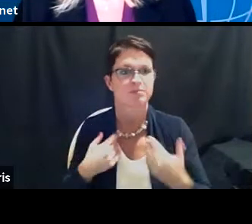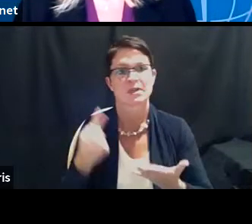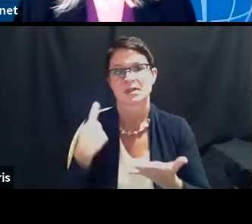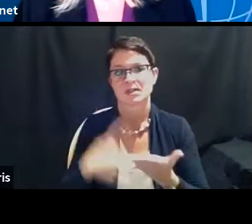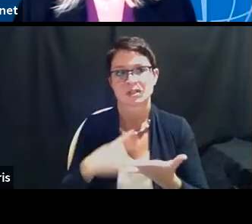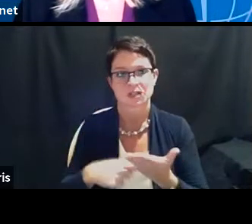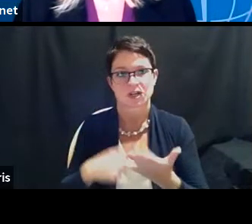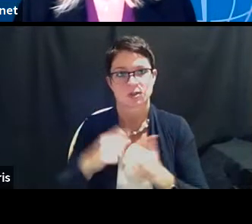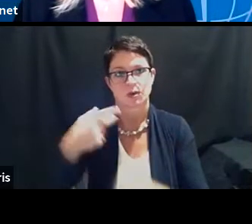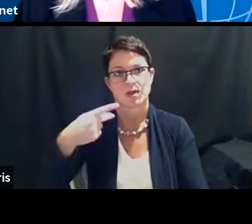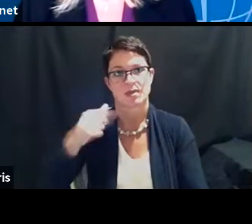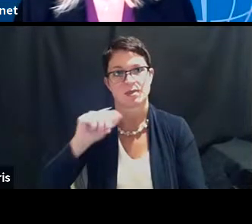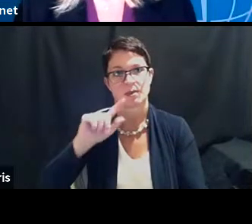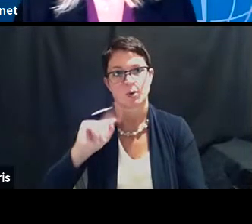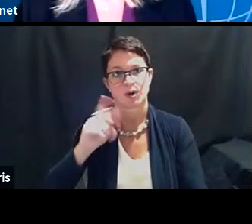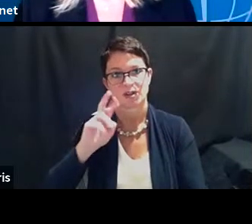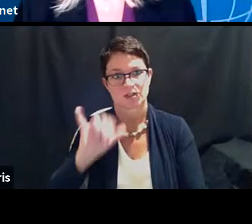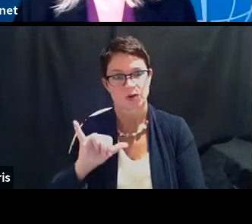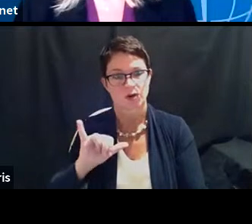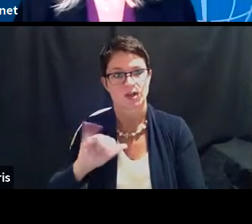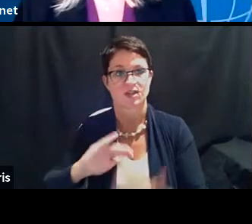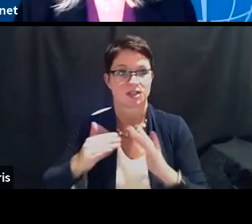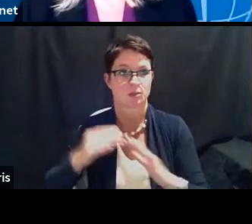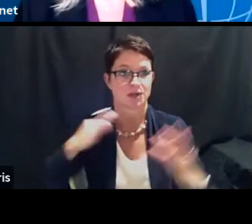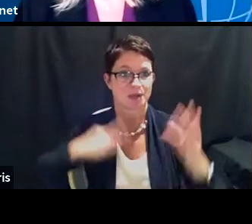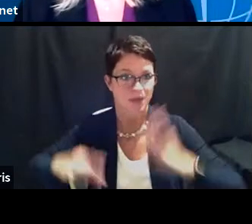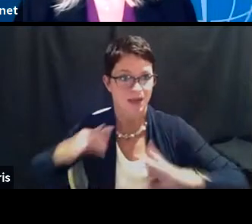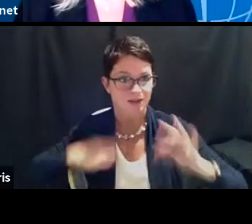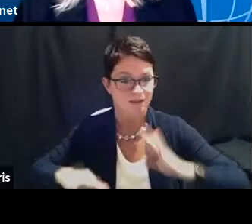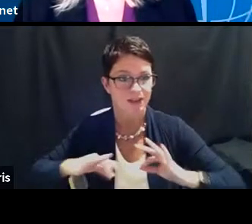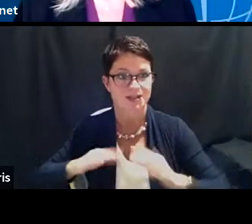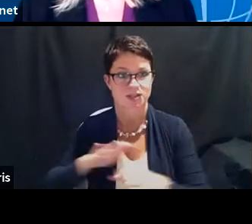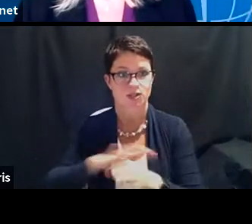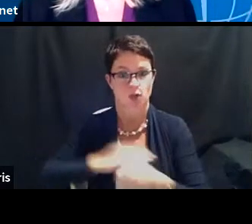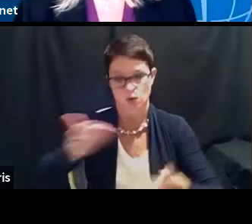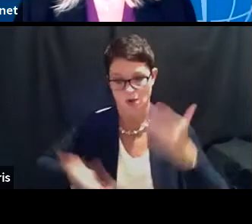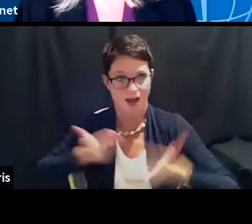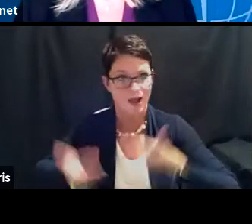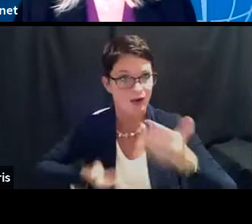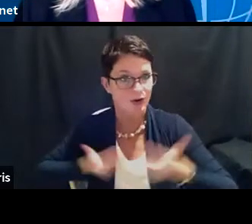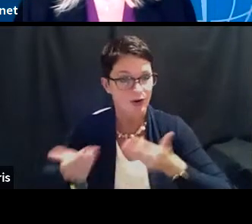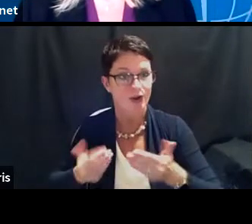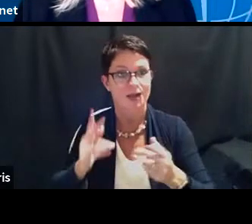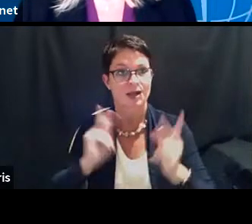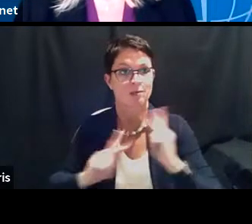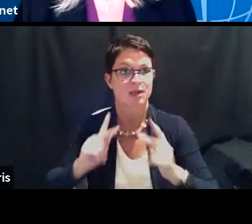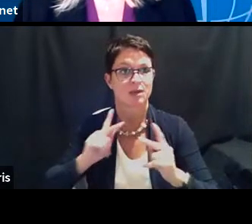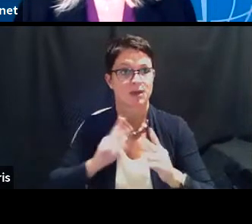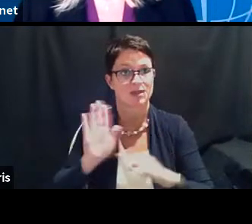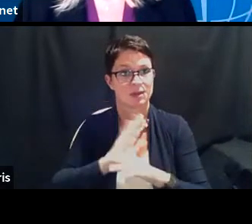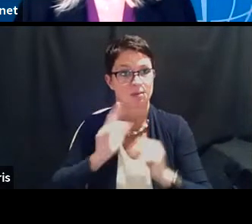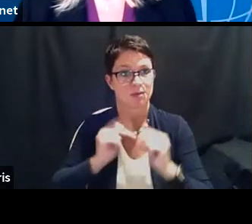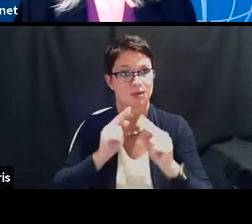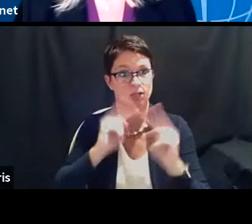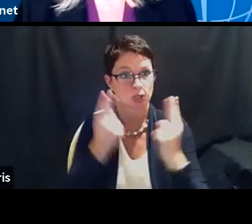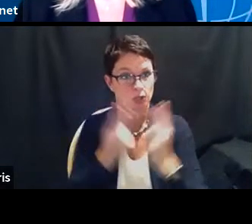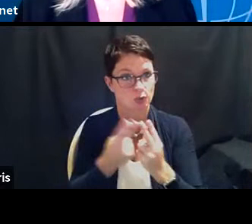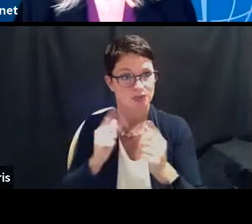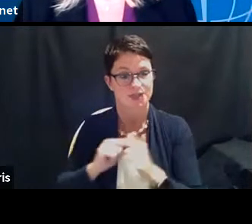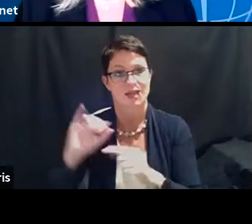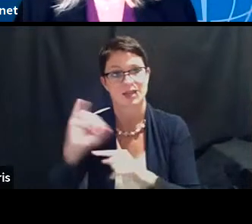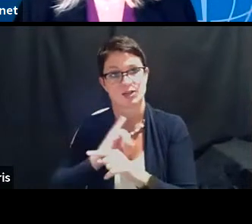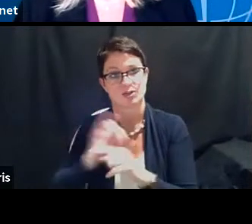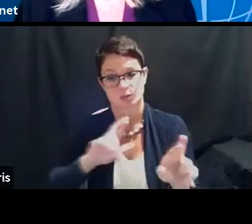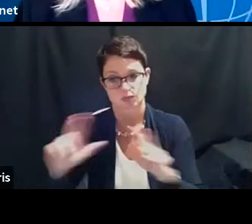Port Authority about community benefits as it relates to local hiring. And we know that our partners in the building trades and in the Apprenticeship